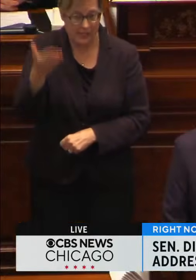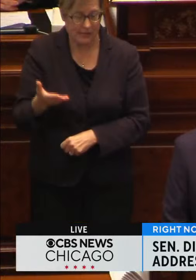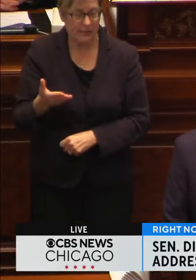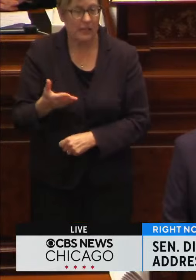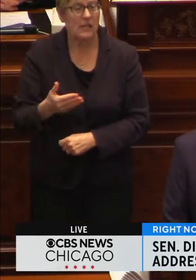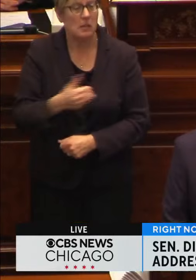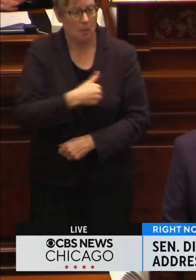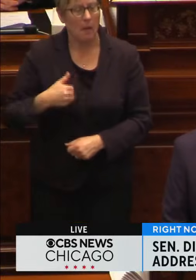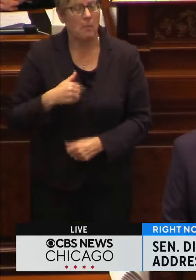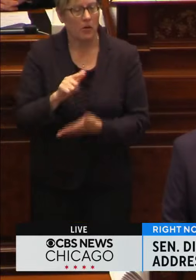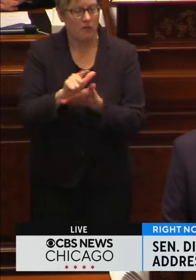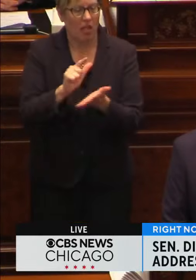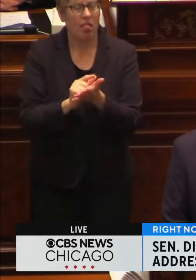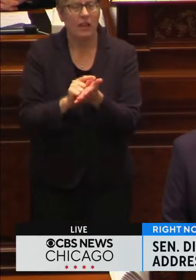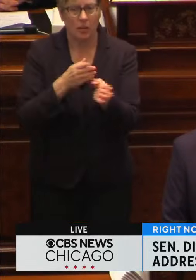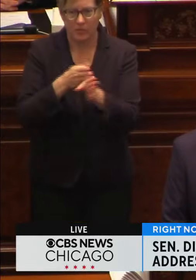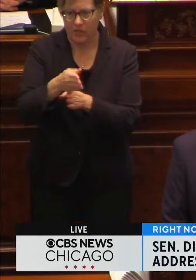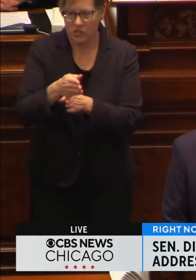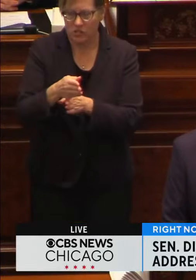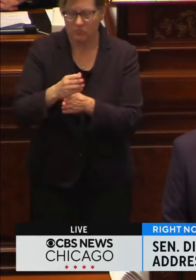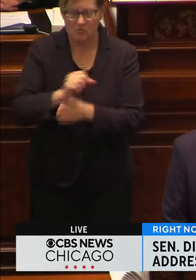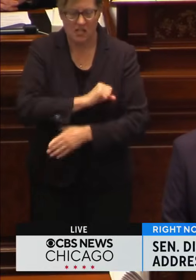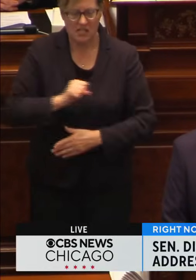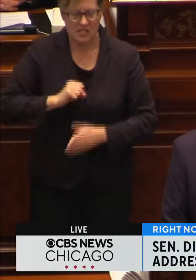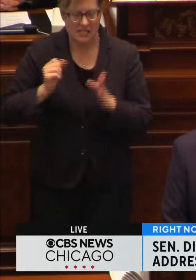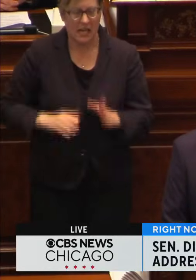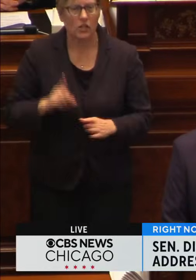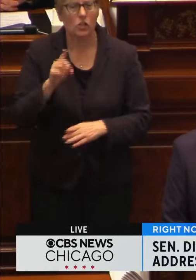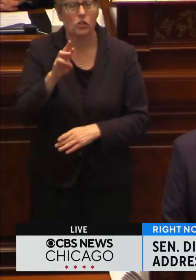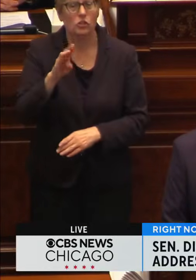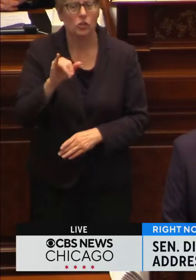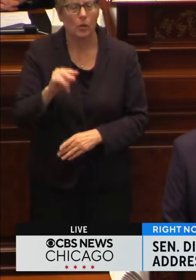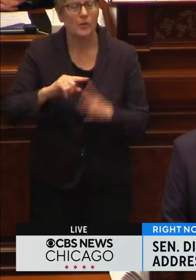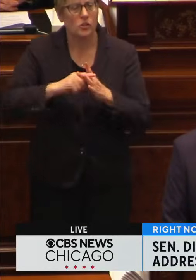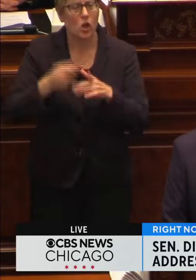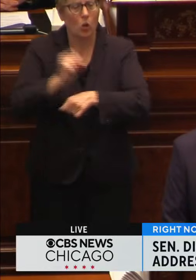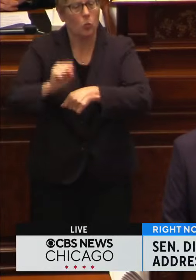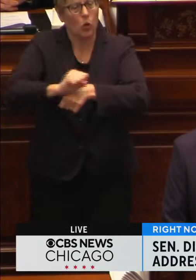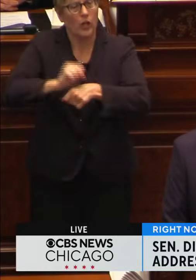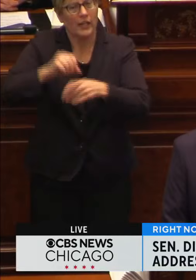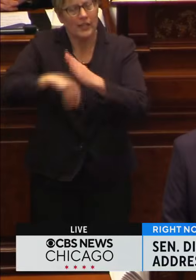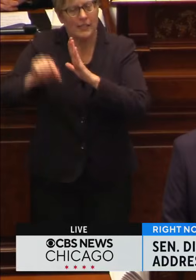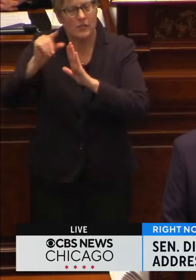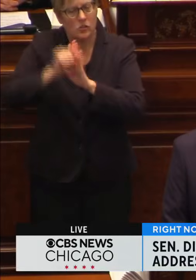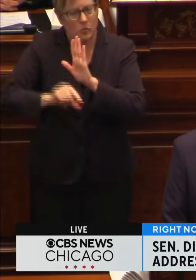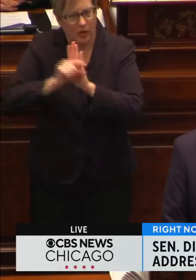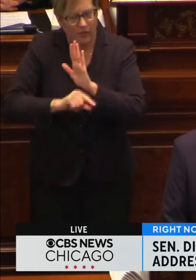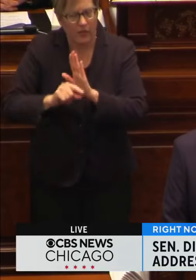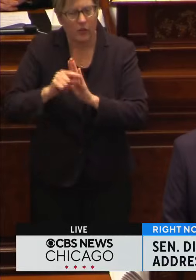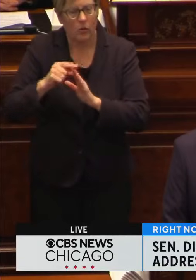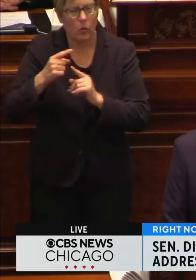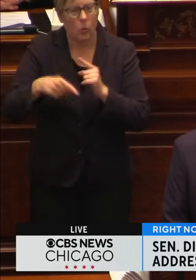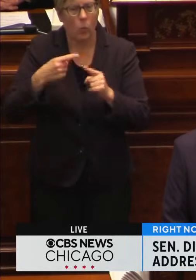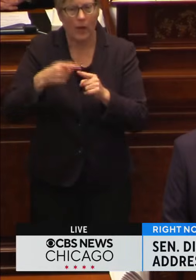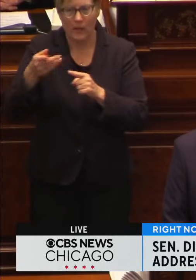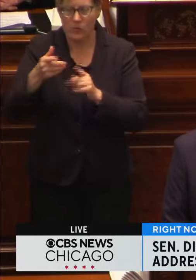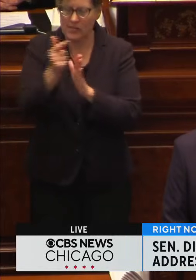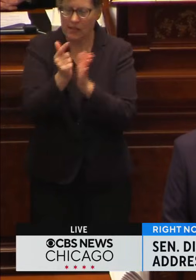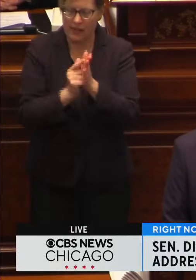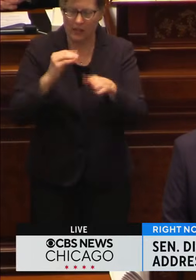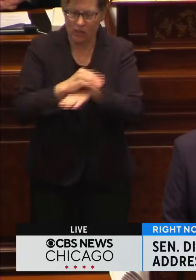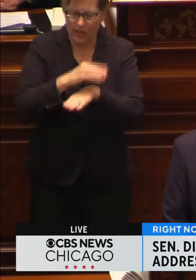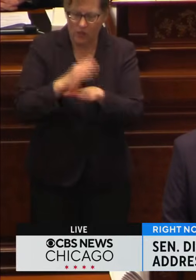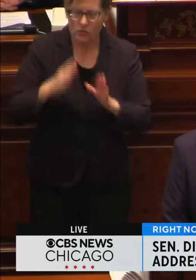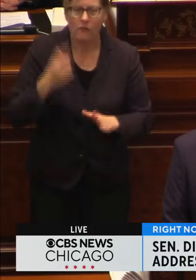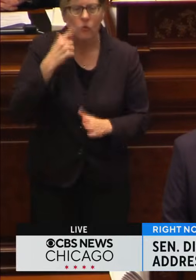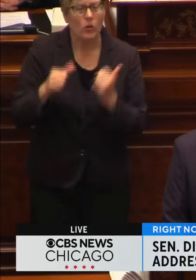legal profession, Senator Durbin began practicing in Springfield, where he served as legal counsel to then Illinois Lieutenant